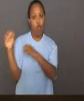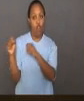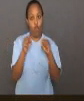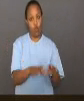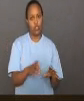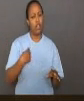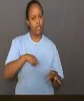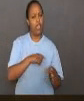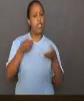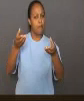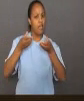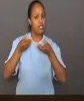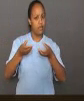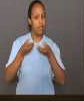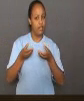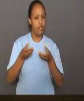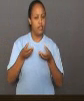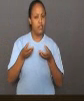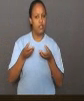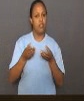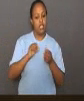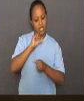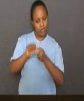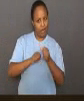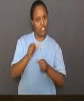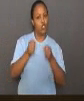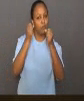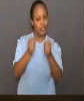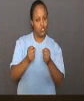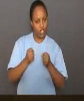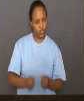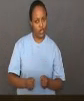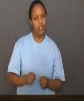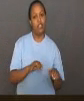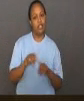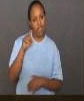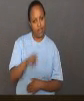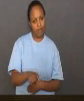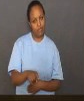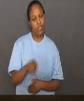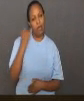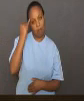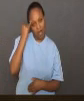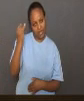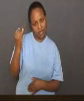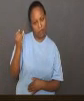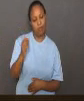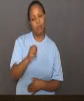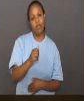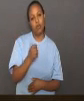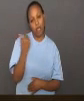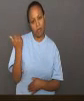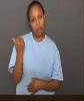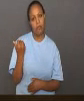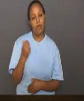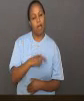the Holocaust can also teach us that we need to be tolerant of the ideas and